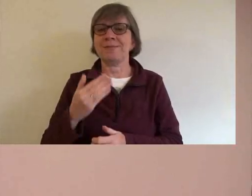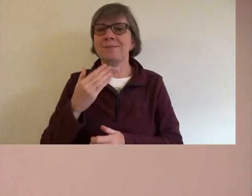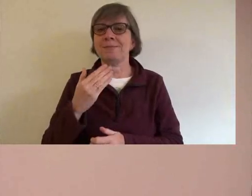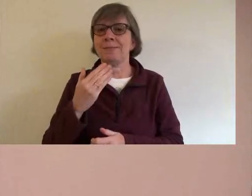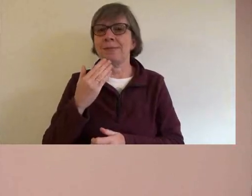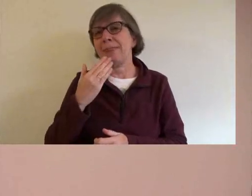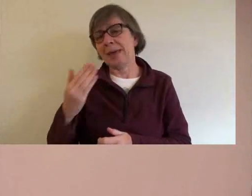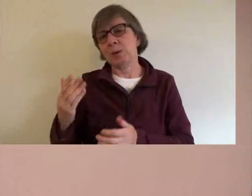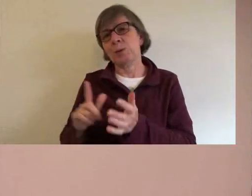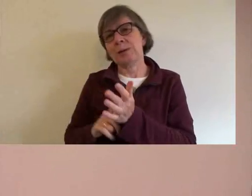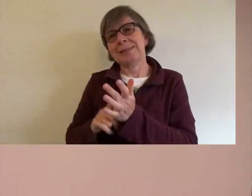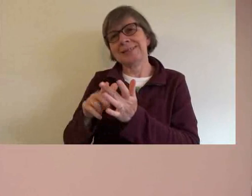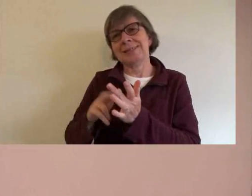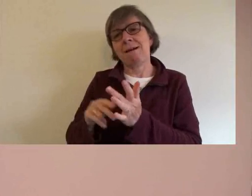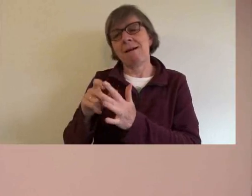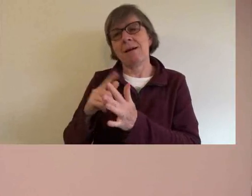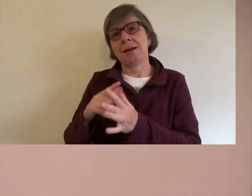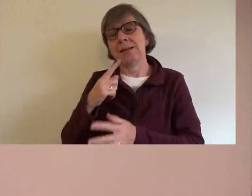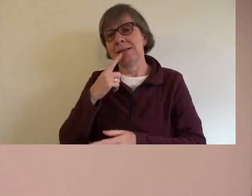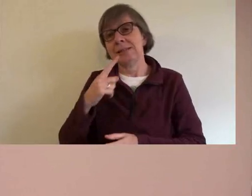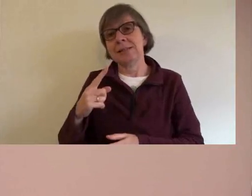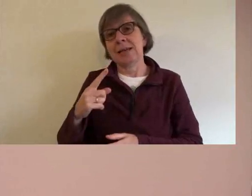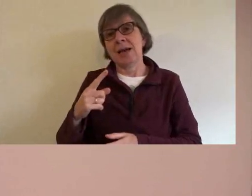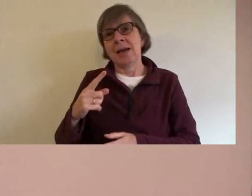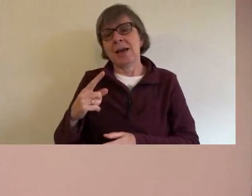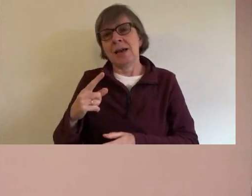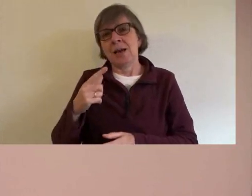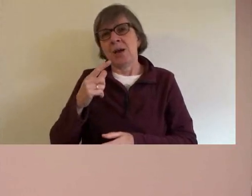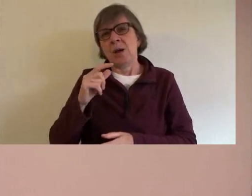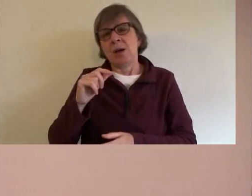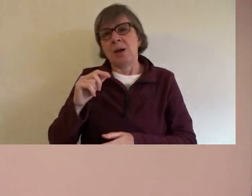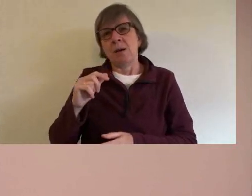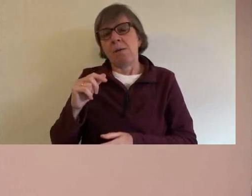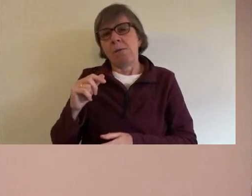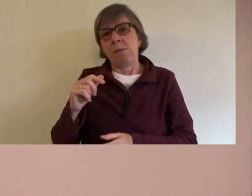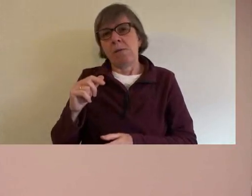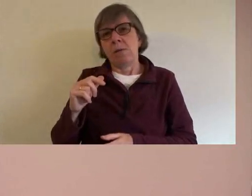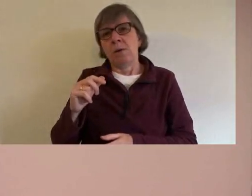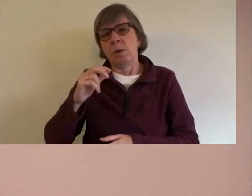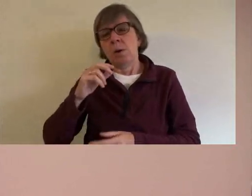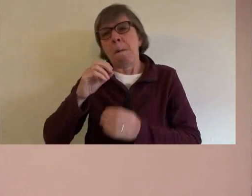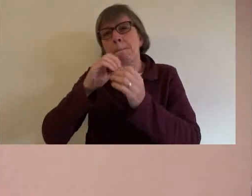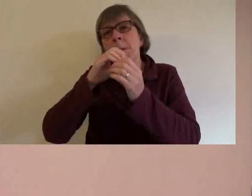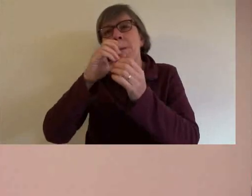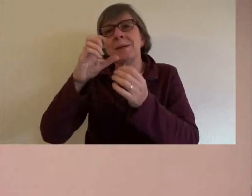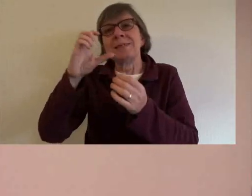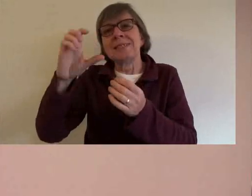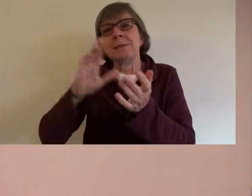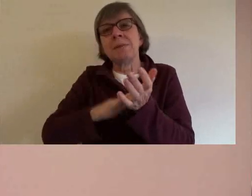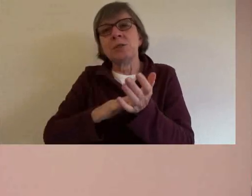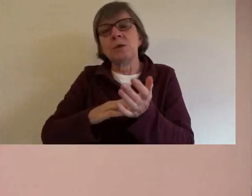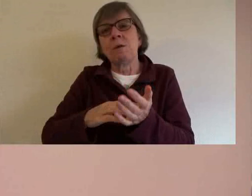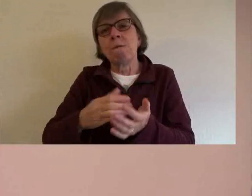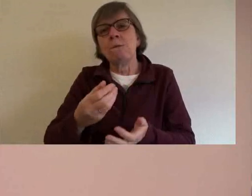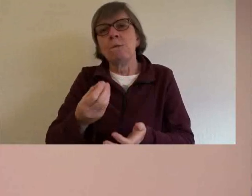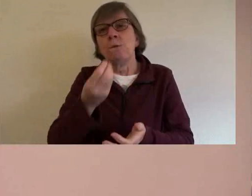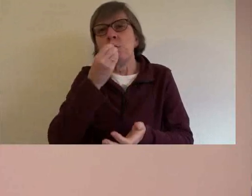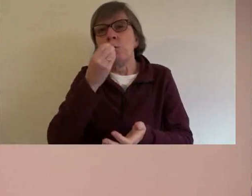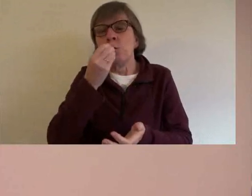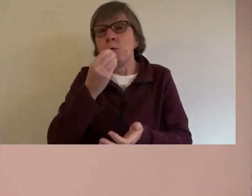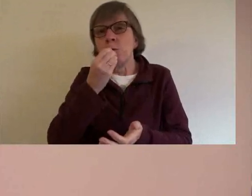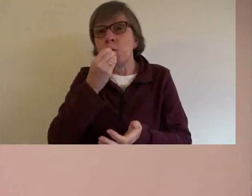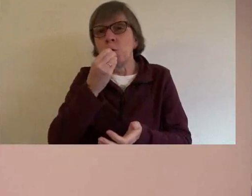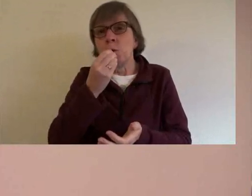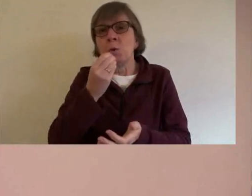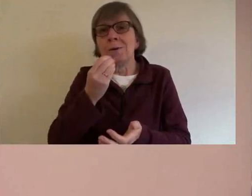Just a couple of notices. We did say we would be doing a collection for Birmingham City Mission.